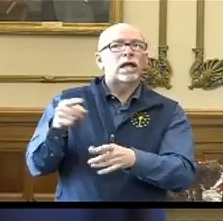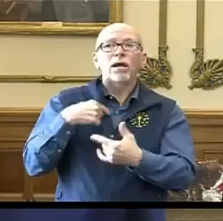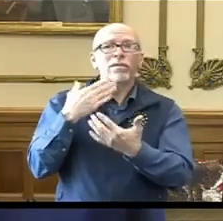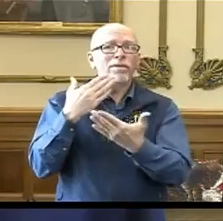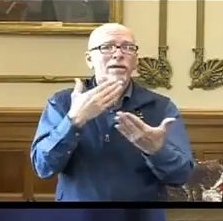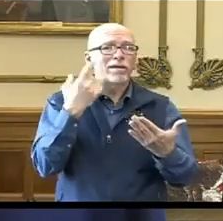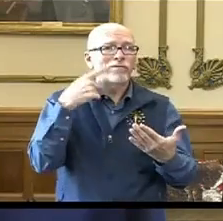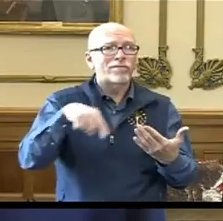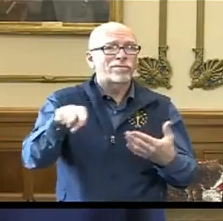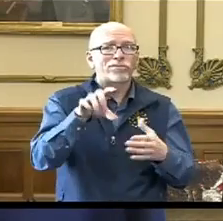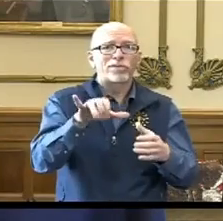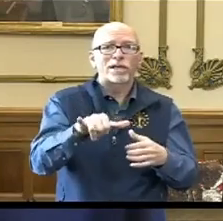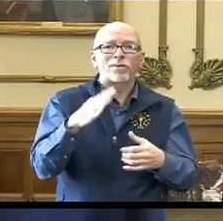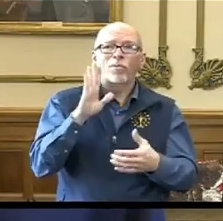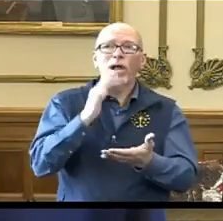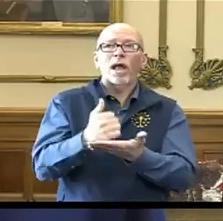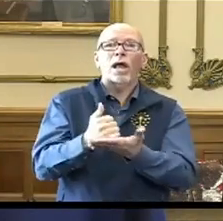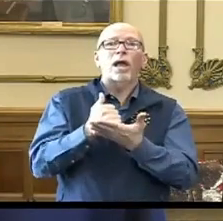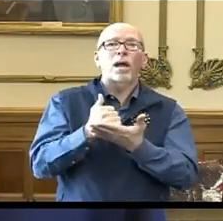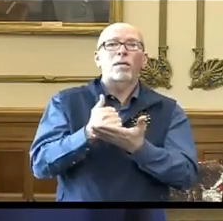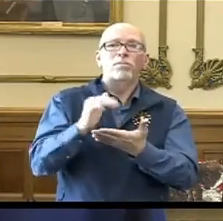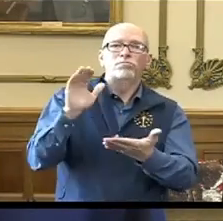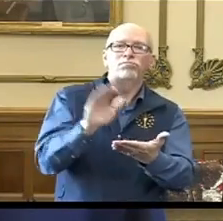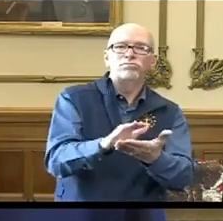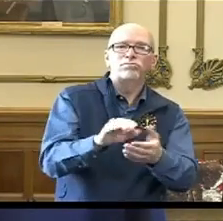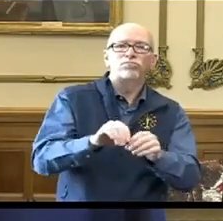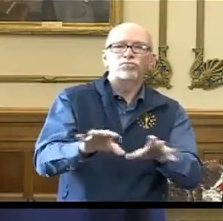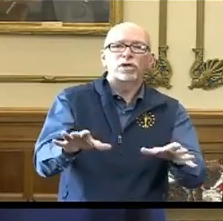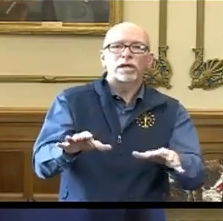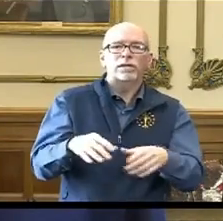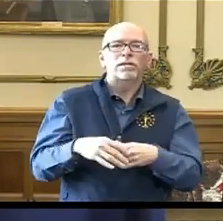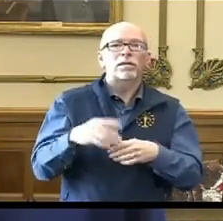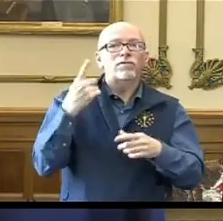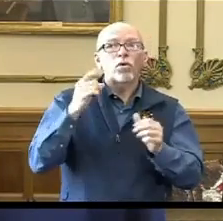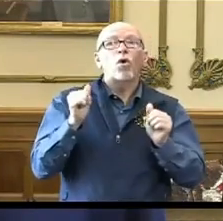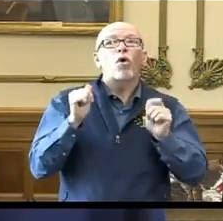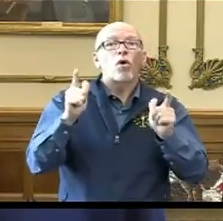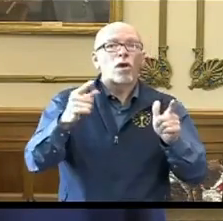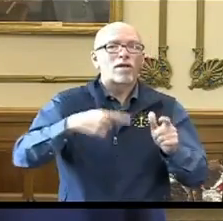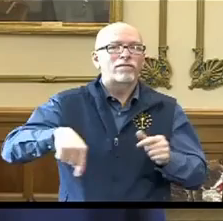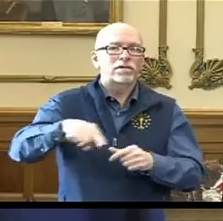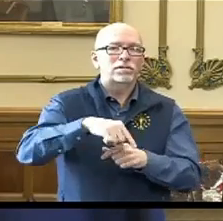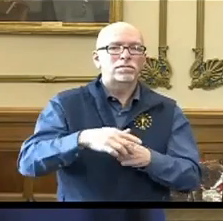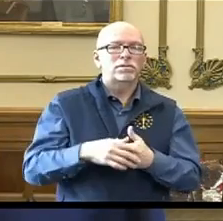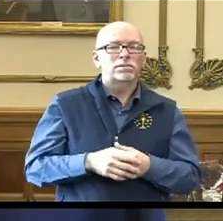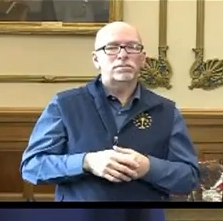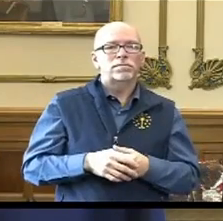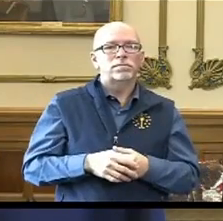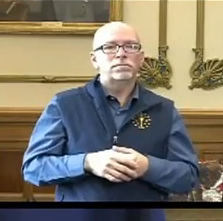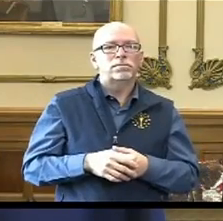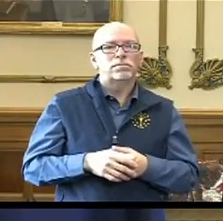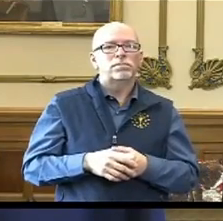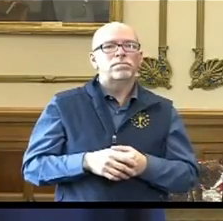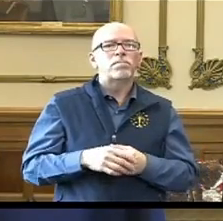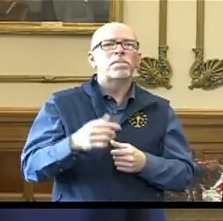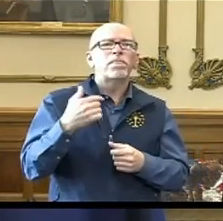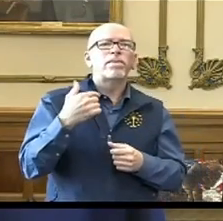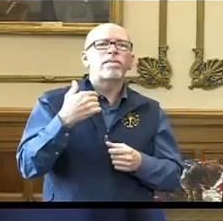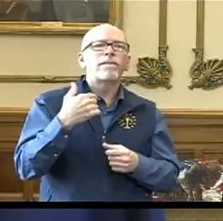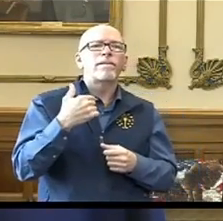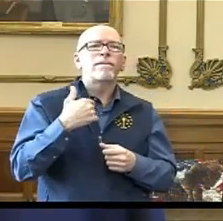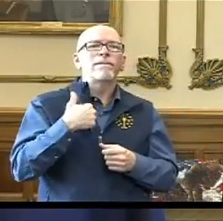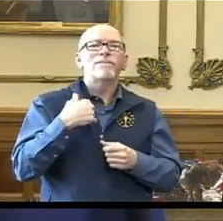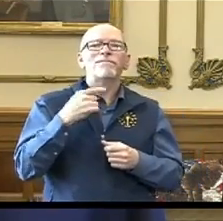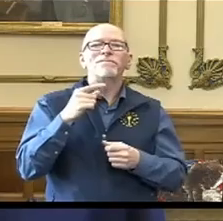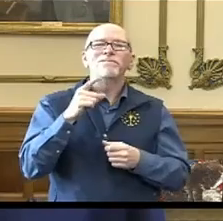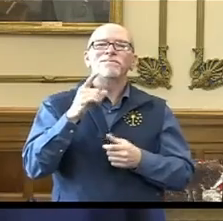for doing that, because that's going to help slow the spread and flatten the curve for all of us. I do get a little kick